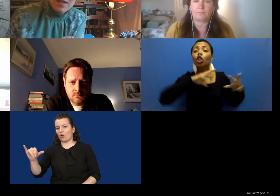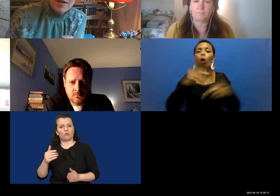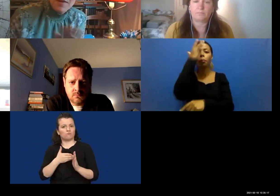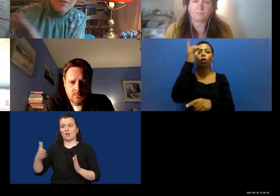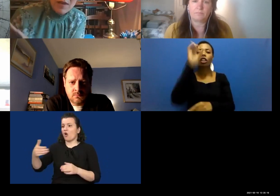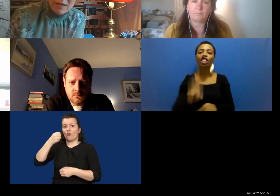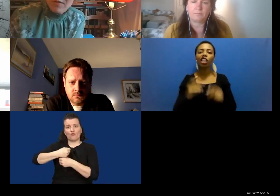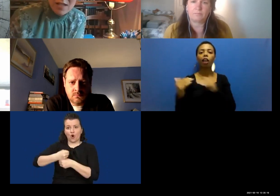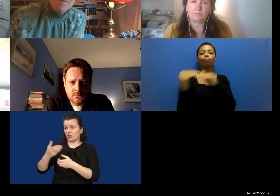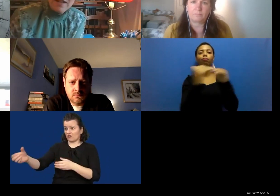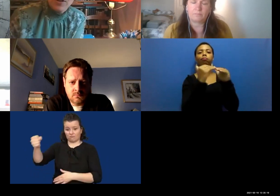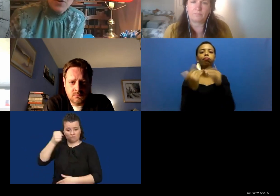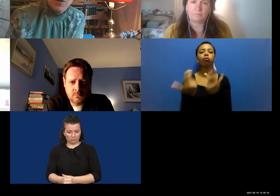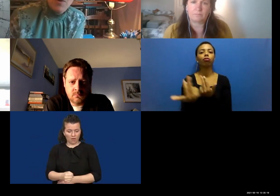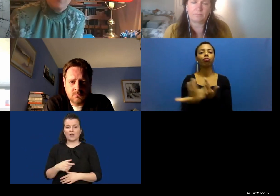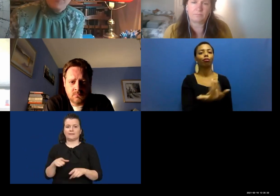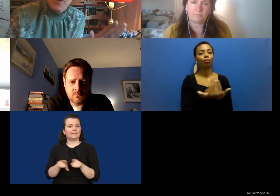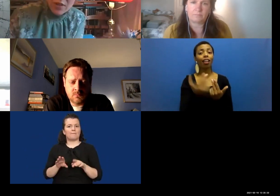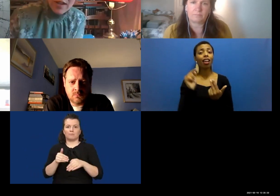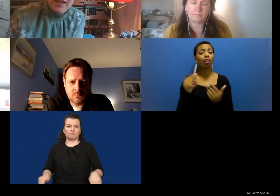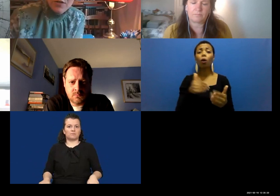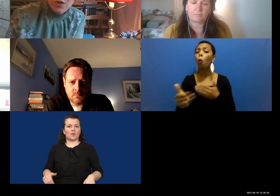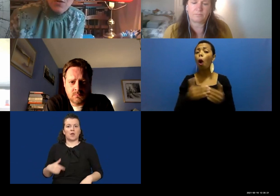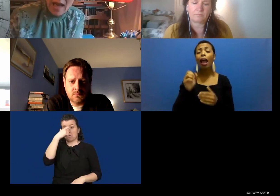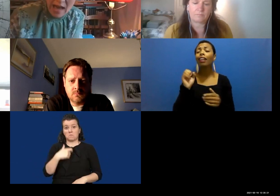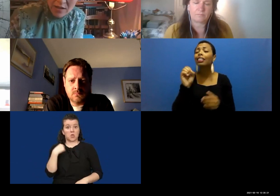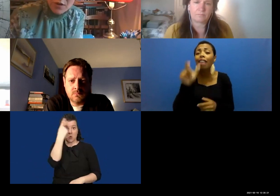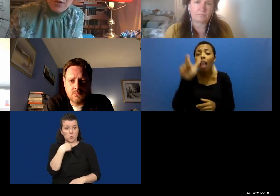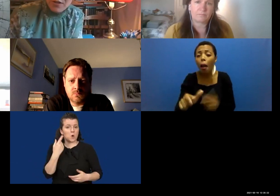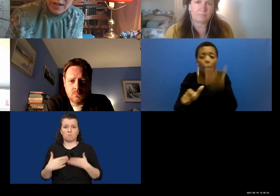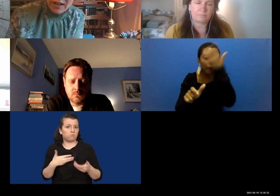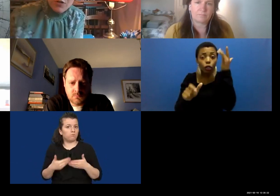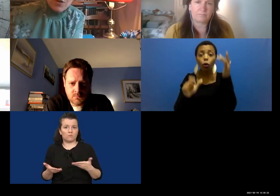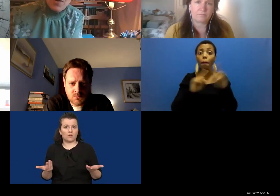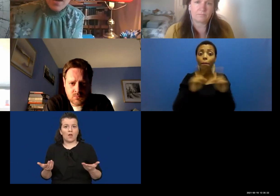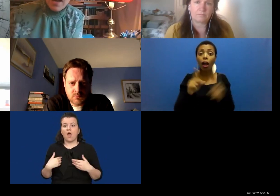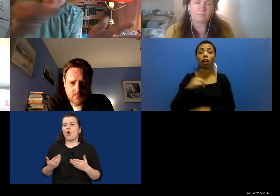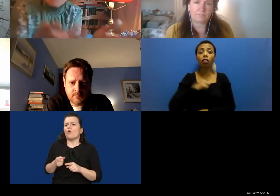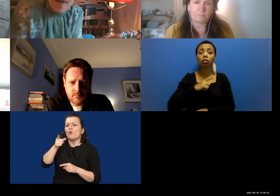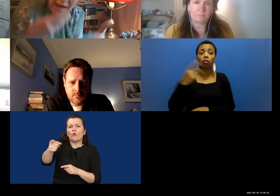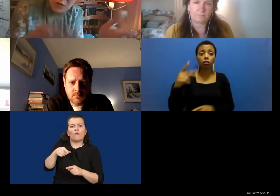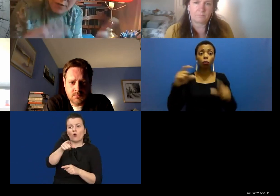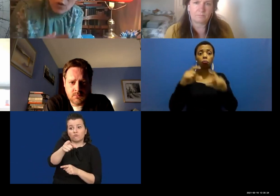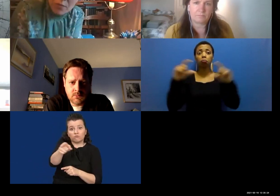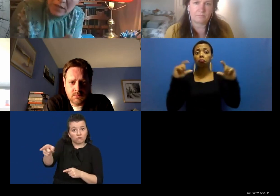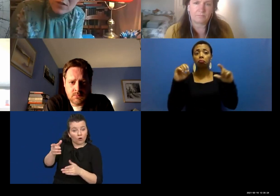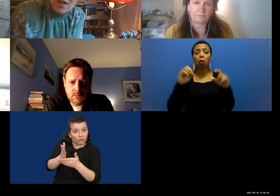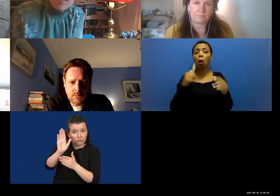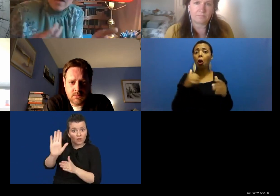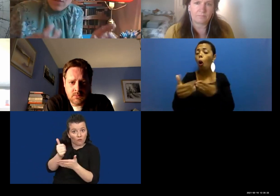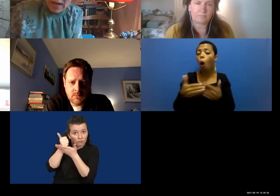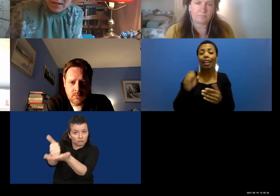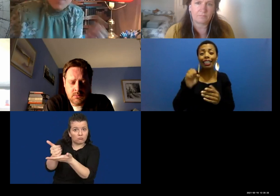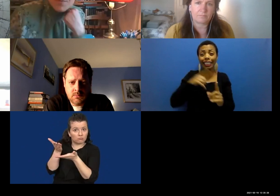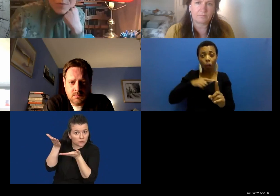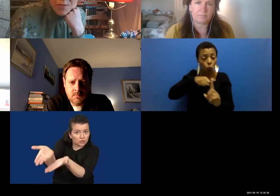it doesn't matter who you are. If you're entitled to aid or you're entitled to an impact or involvement,